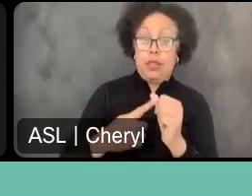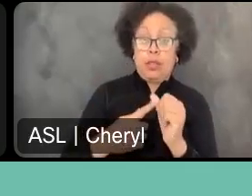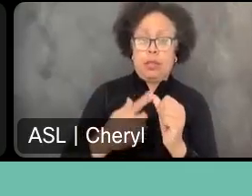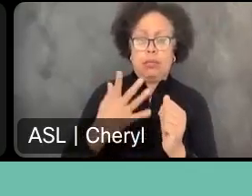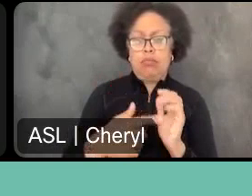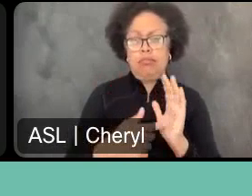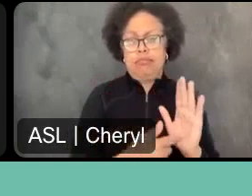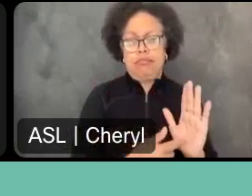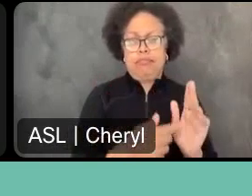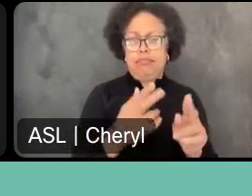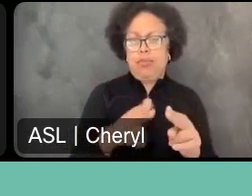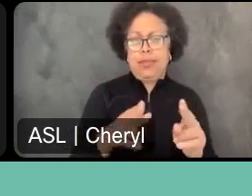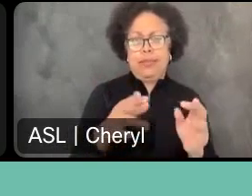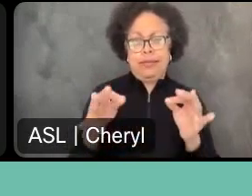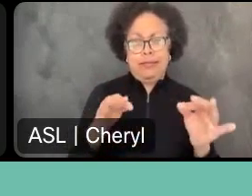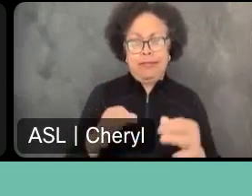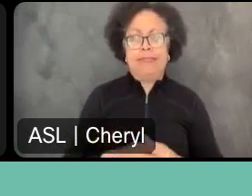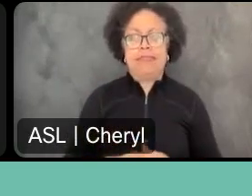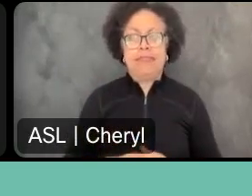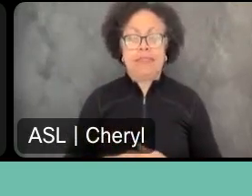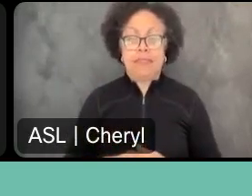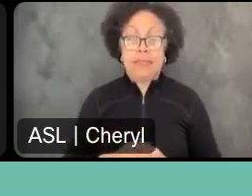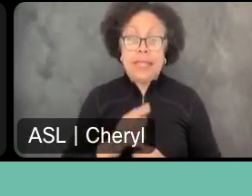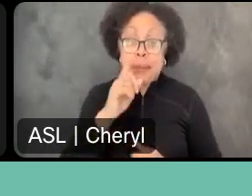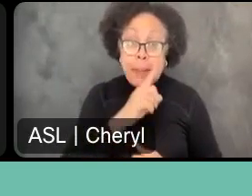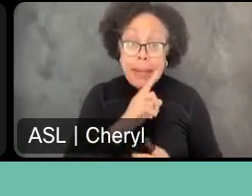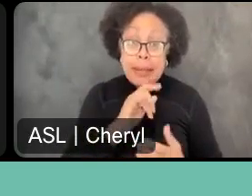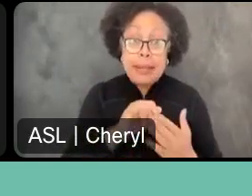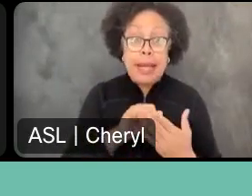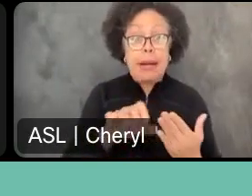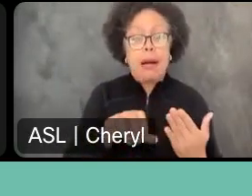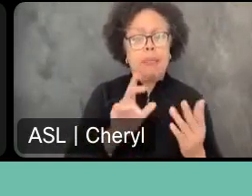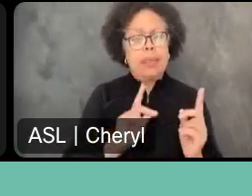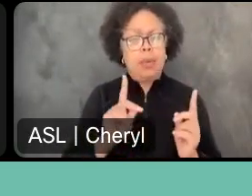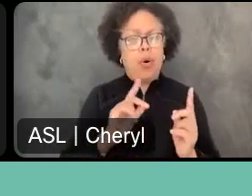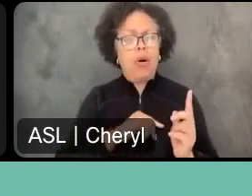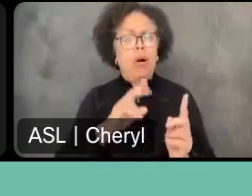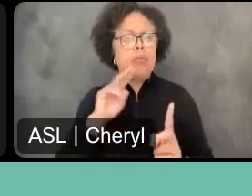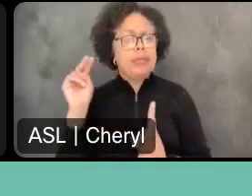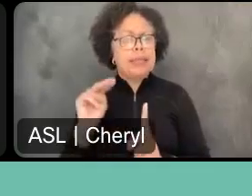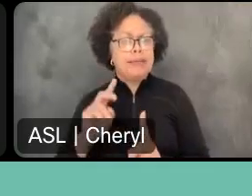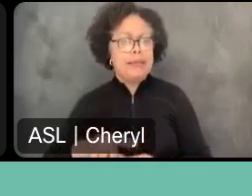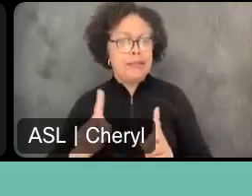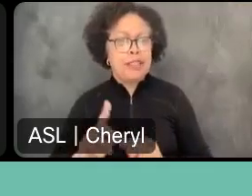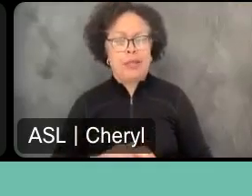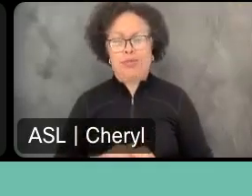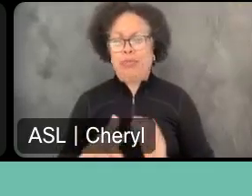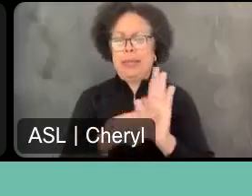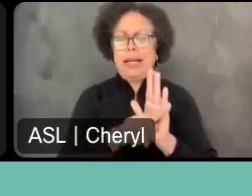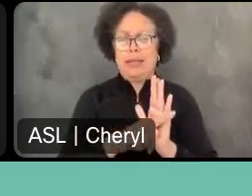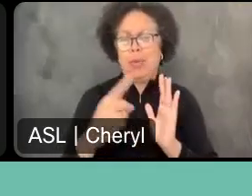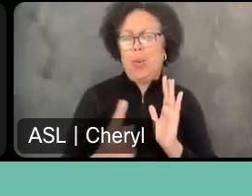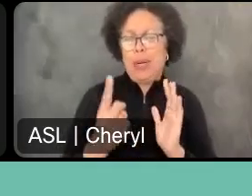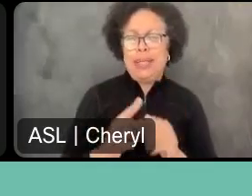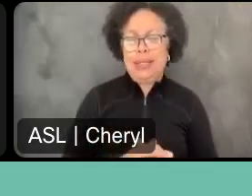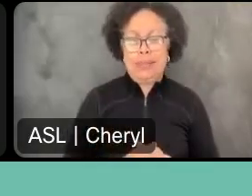briefly previously. It's a myth that alternative perceptions are always negative. In